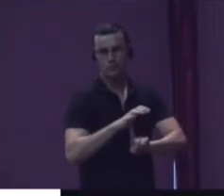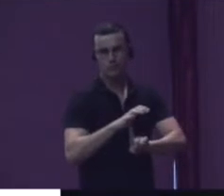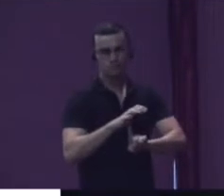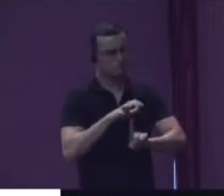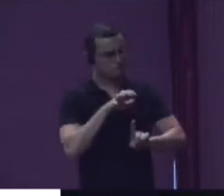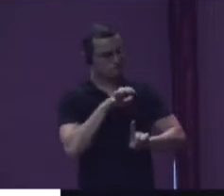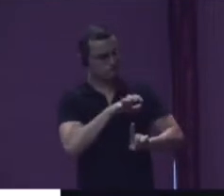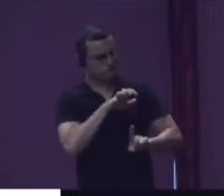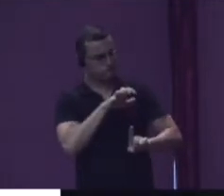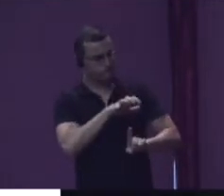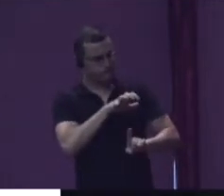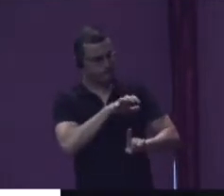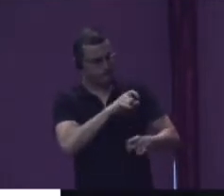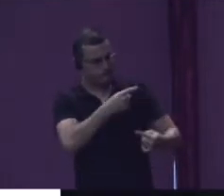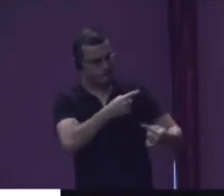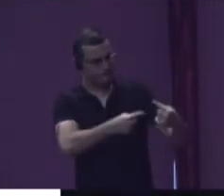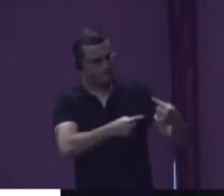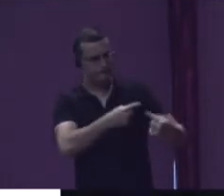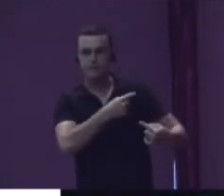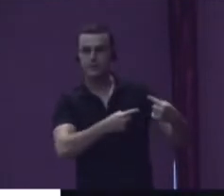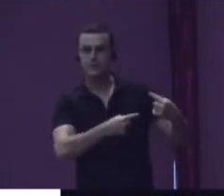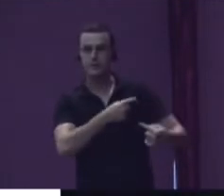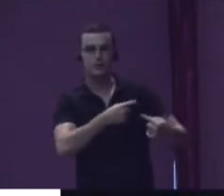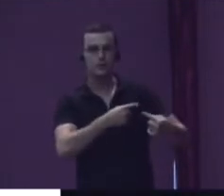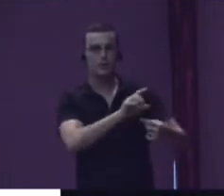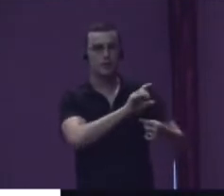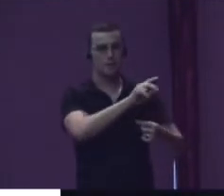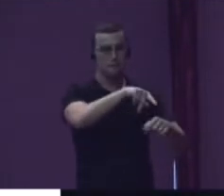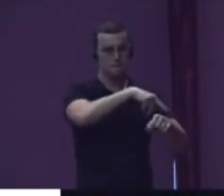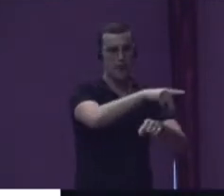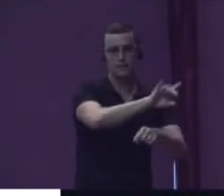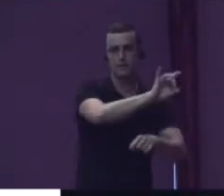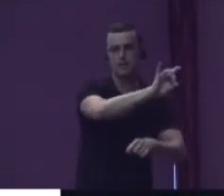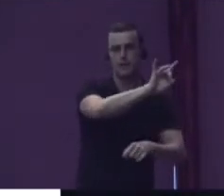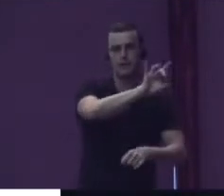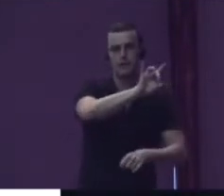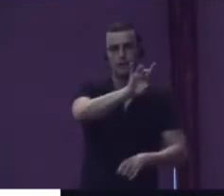policies that the government then enacts.